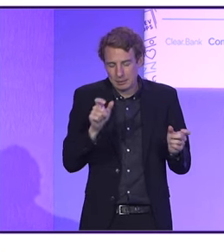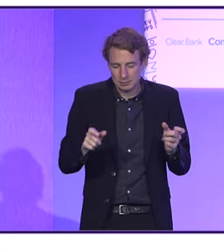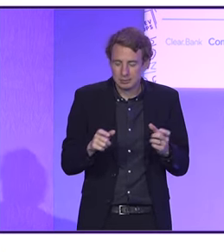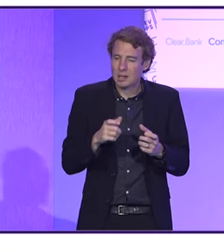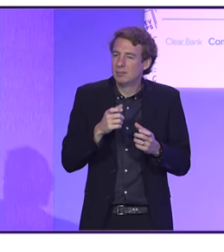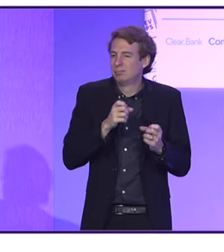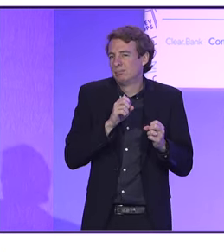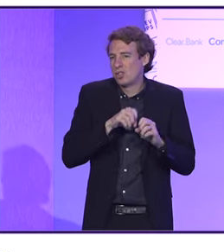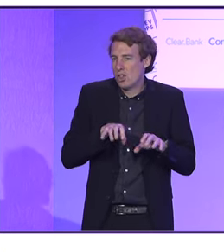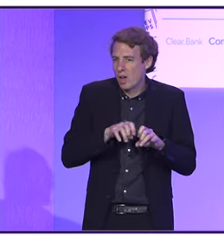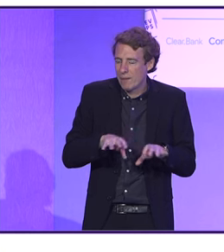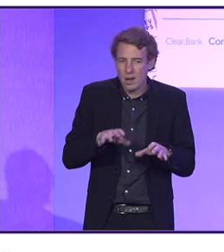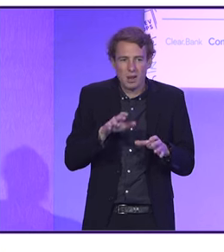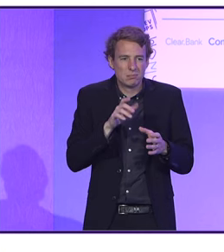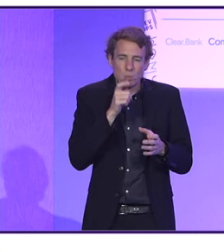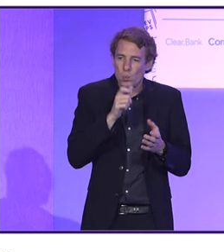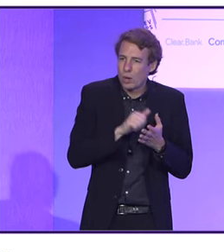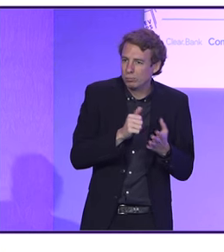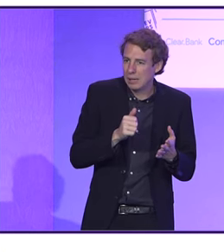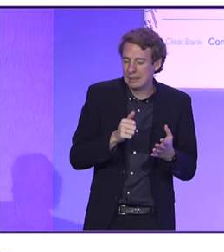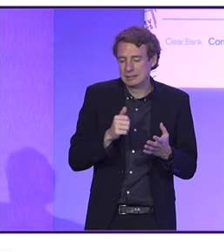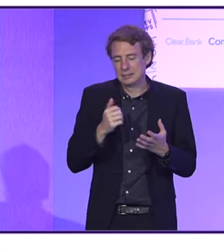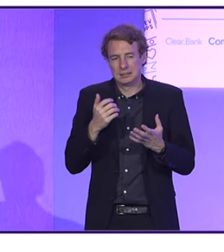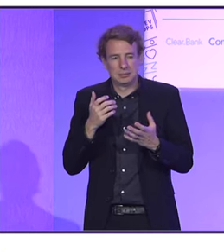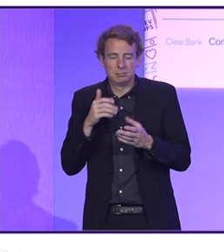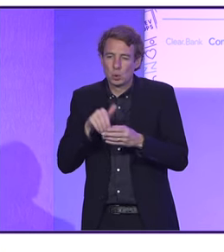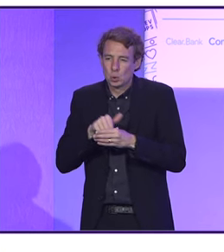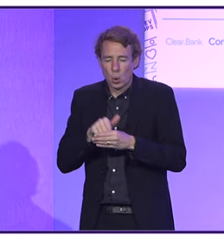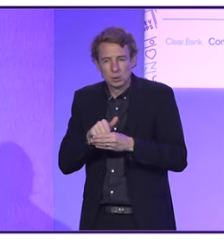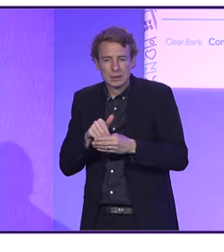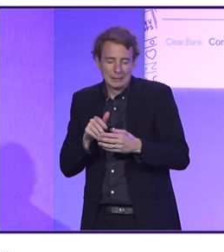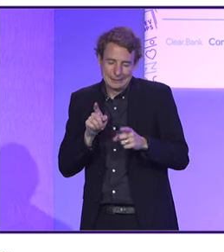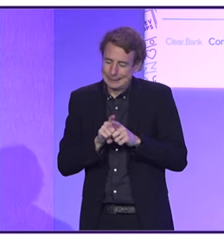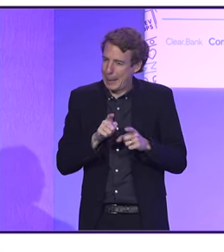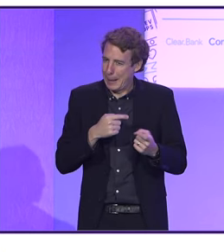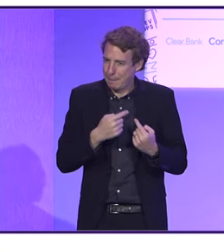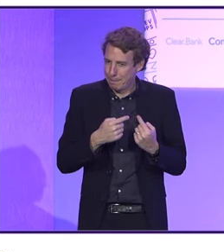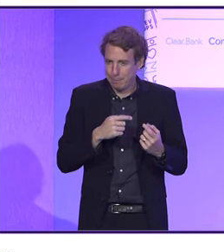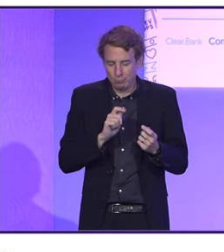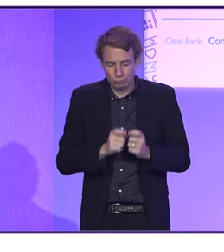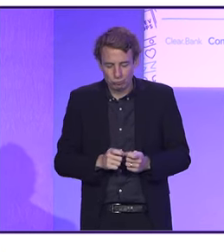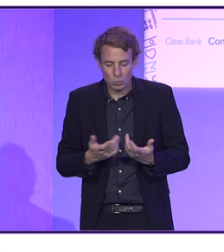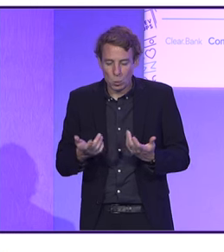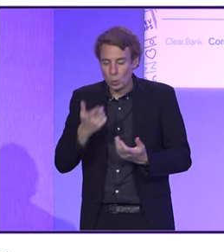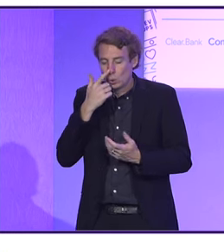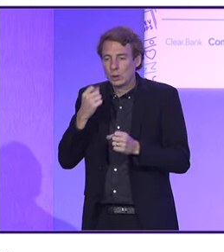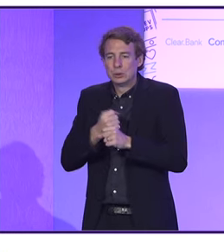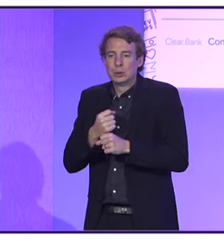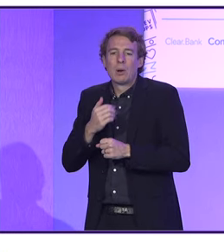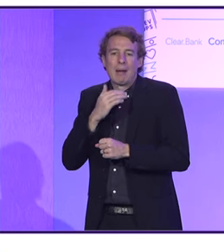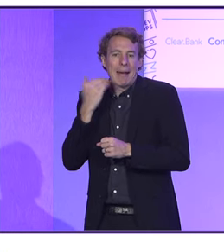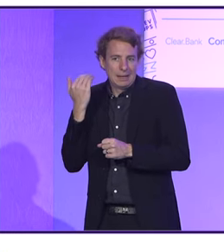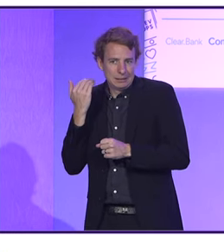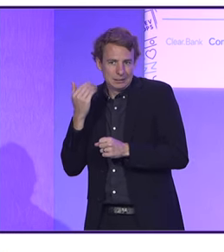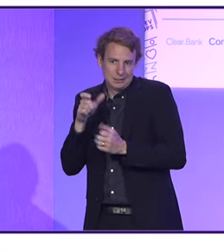WordPress or whatever, that also serves the interface for changing the content behind the scenes. Or you can do what's called a headless CMS, where the